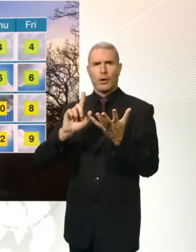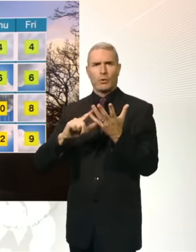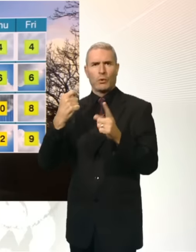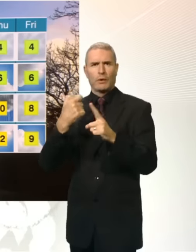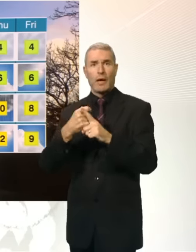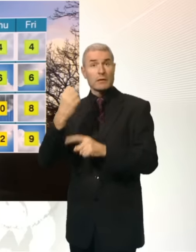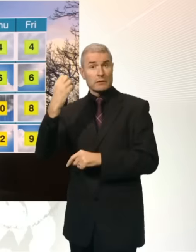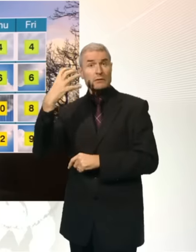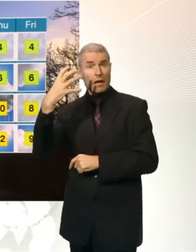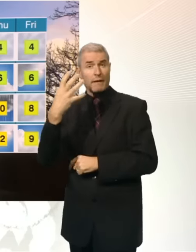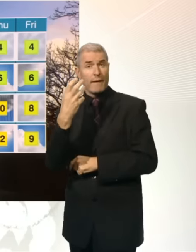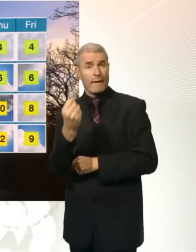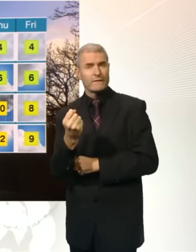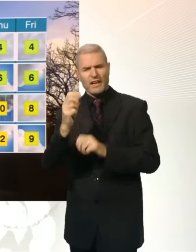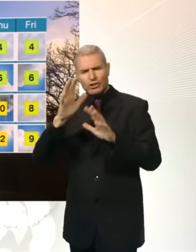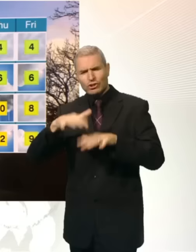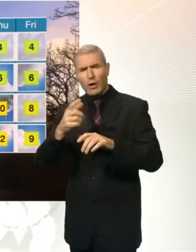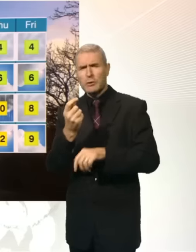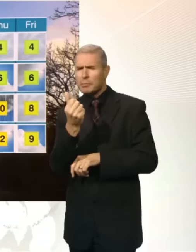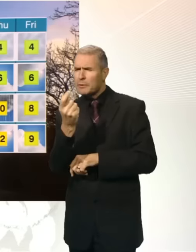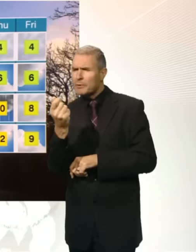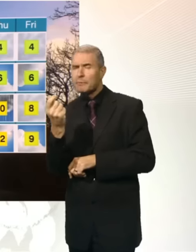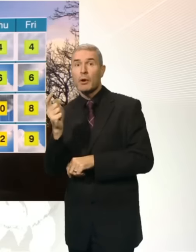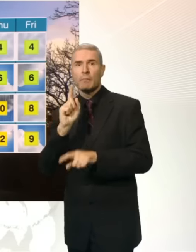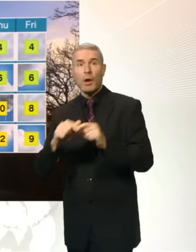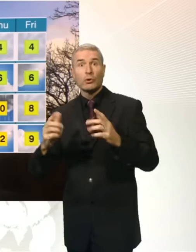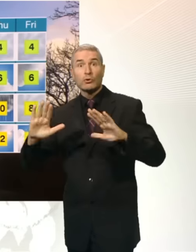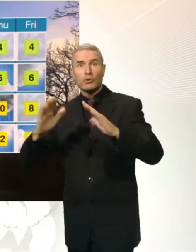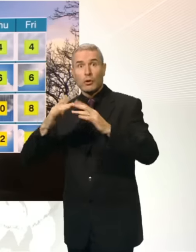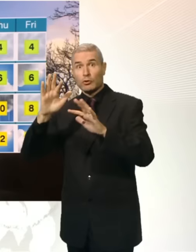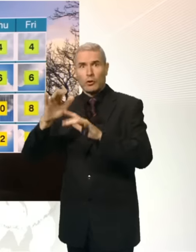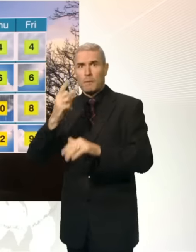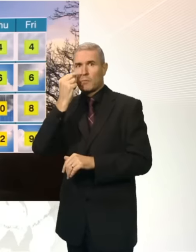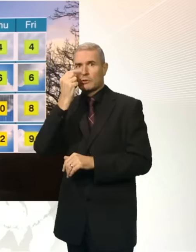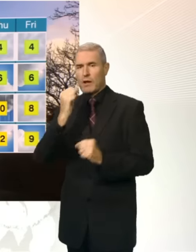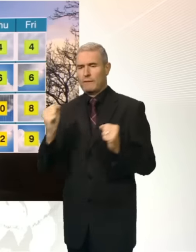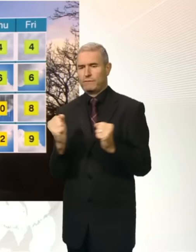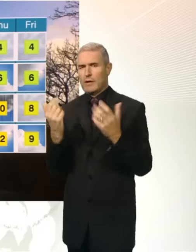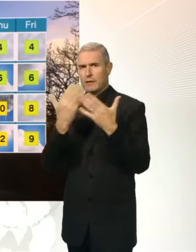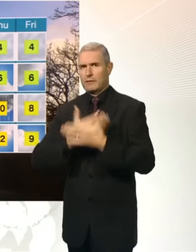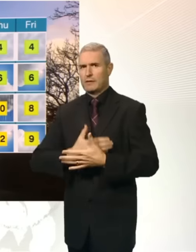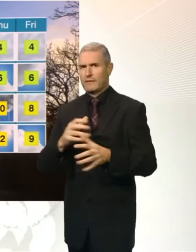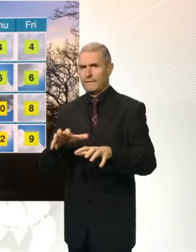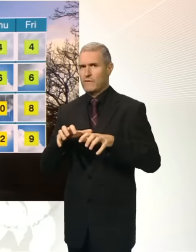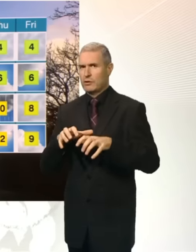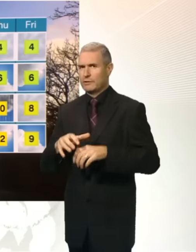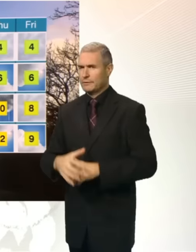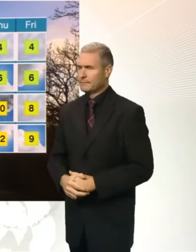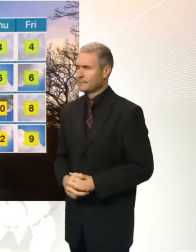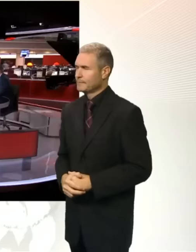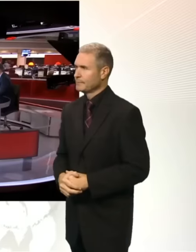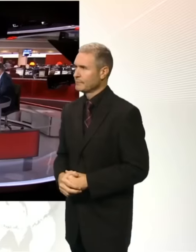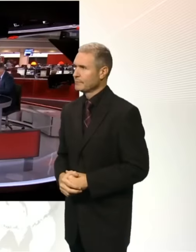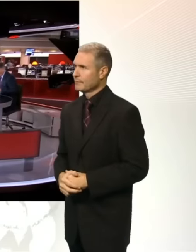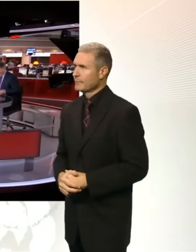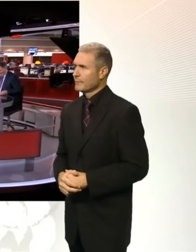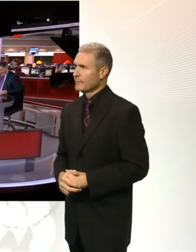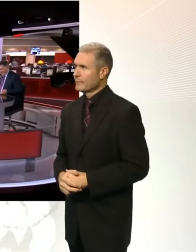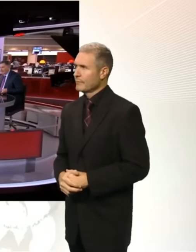some sunshine around, one or two showers. There will be wintry over the high ground and a return to the overnight frost, Simon. Stav, thank you very